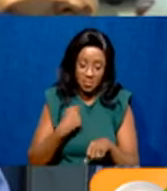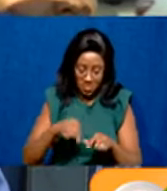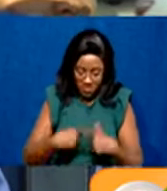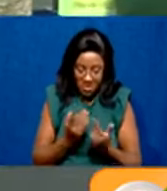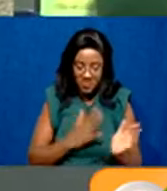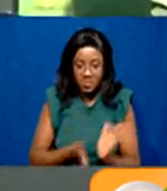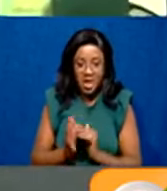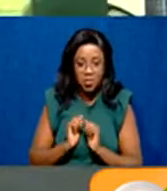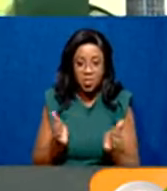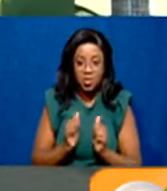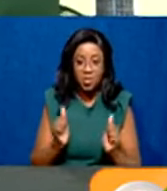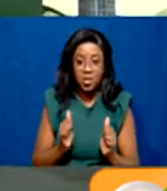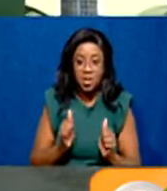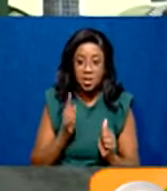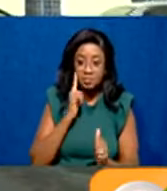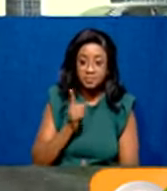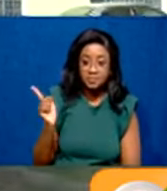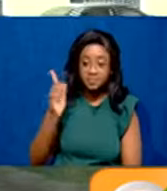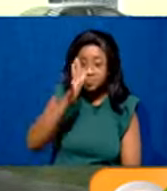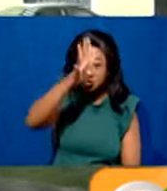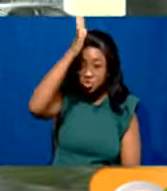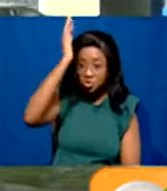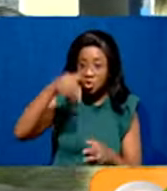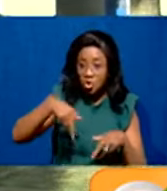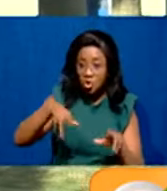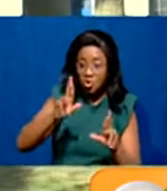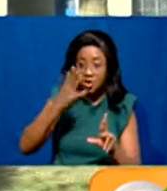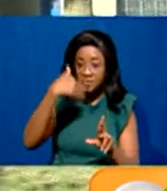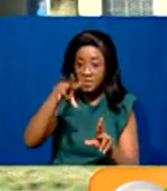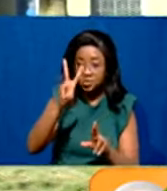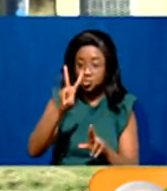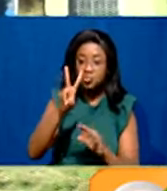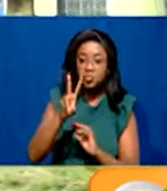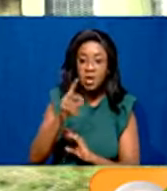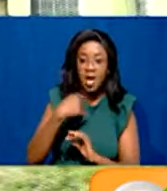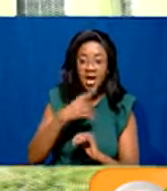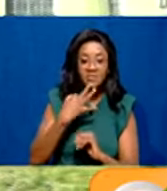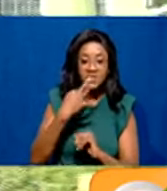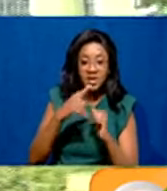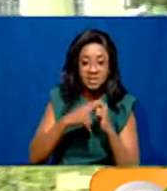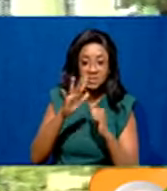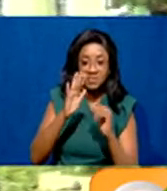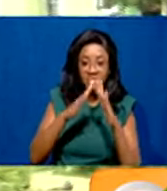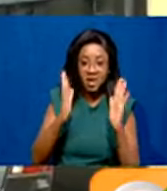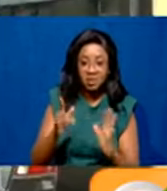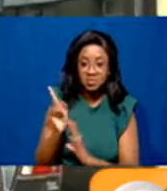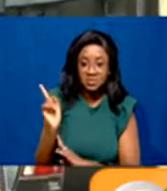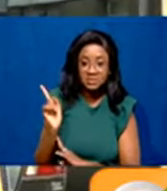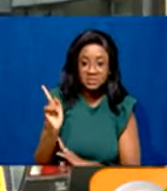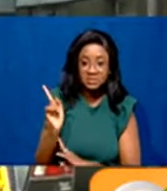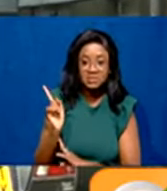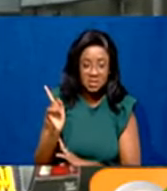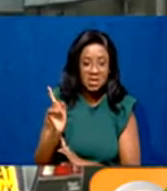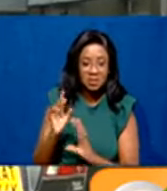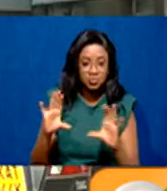organize ourselves. Jogo Road Phase 2 estate, which hosts 365 households, is a fully fledged